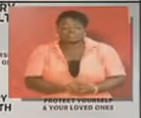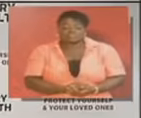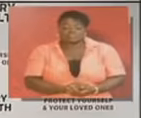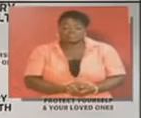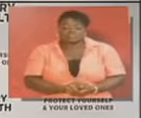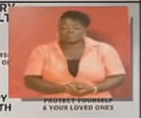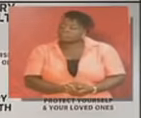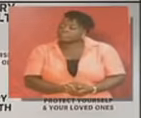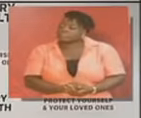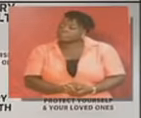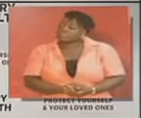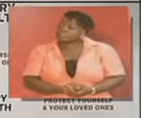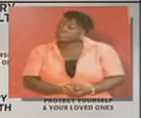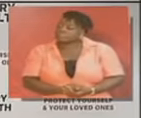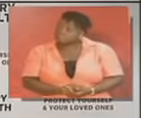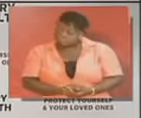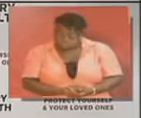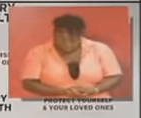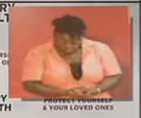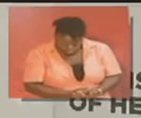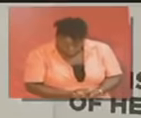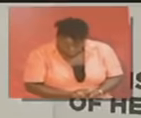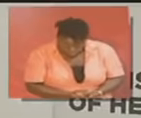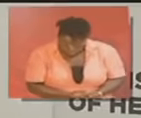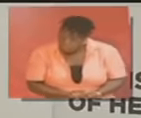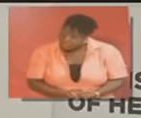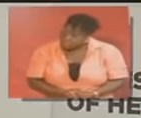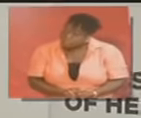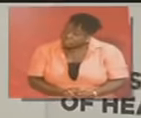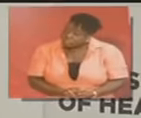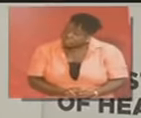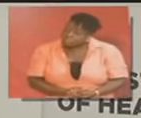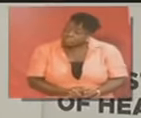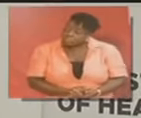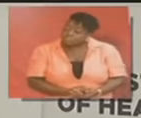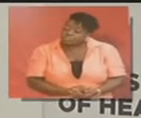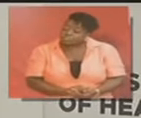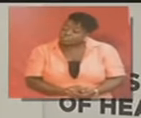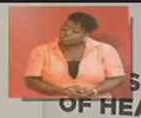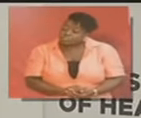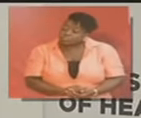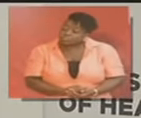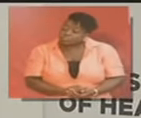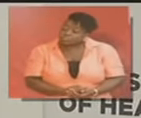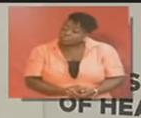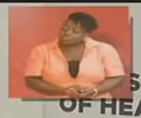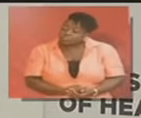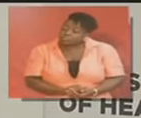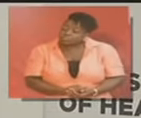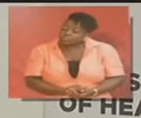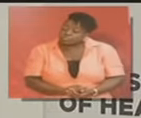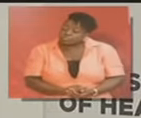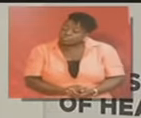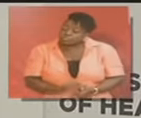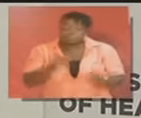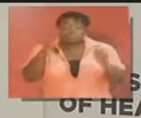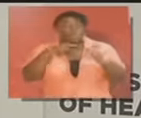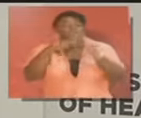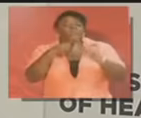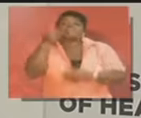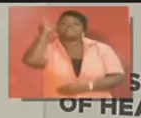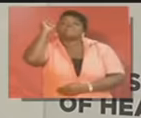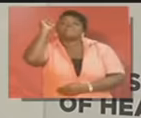And we'll go to Mr. Soyafat for a response. Okay, thank you very much for the question. With respect to Tobago, the